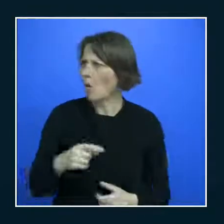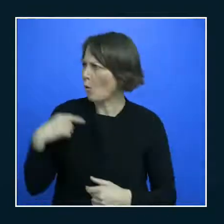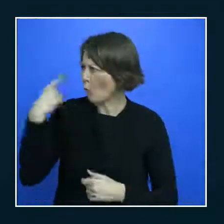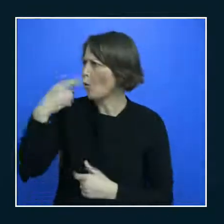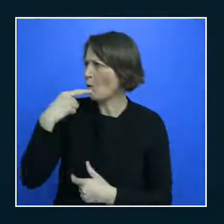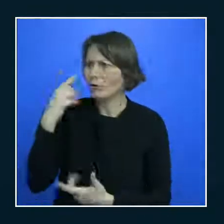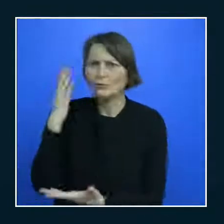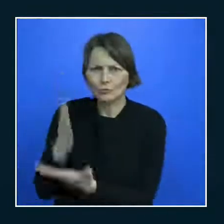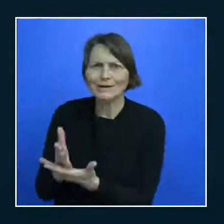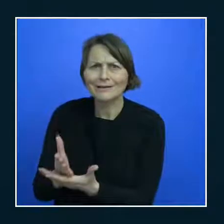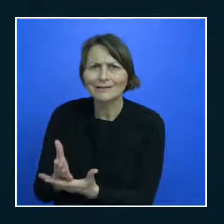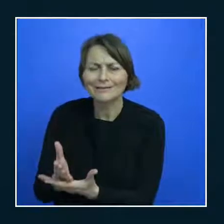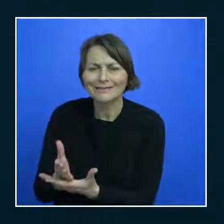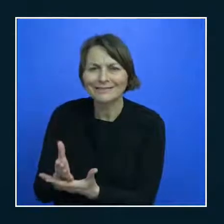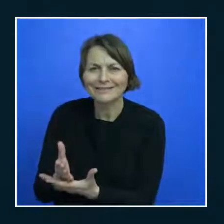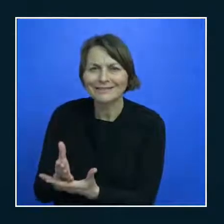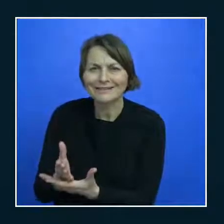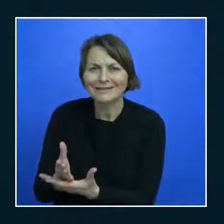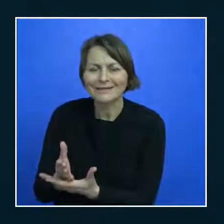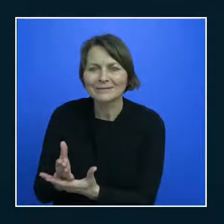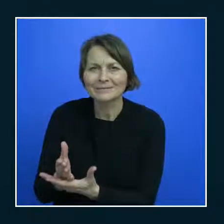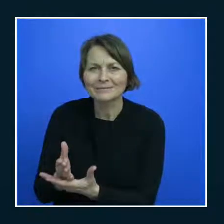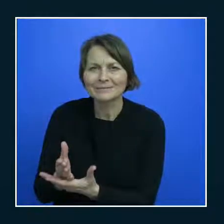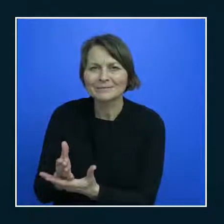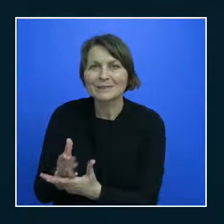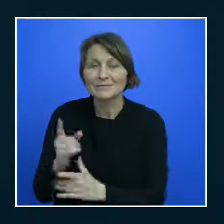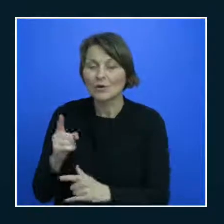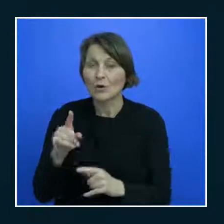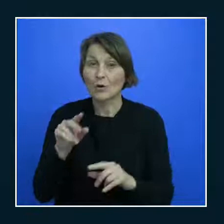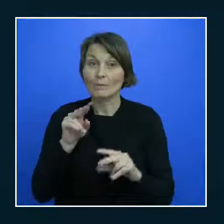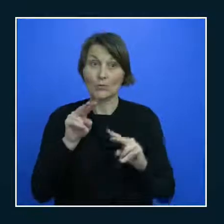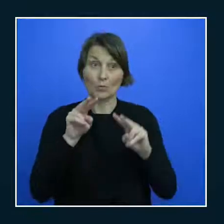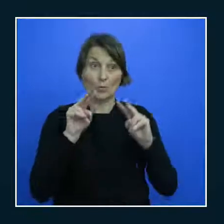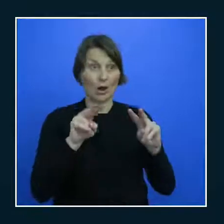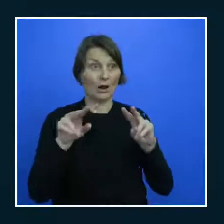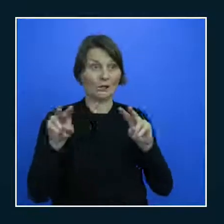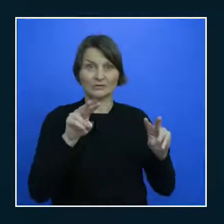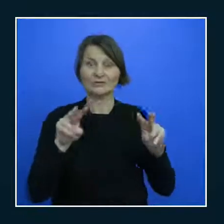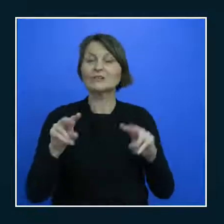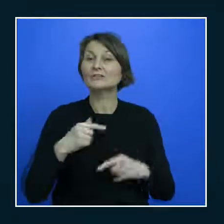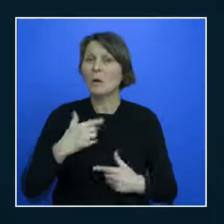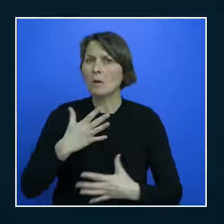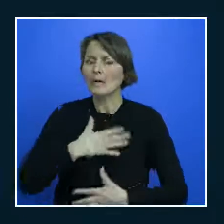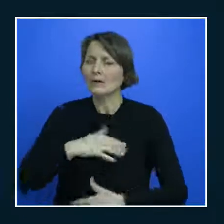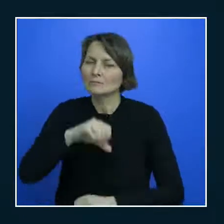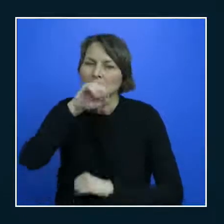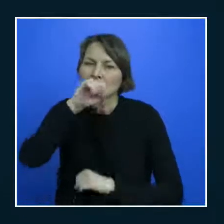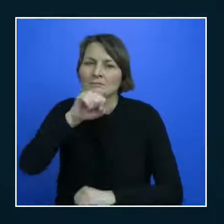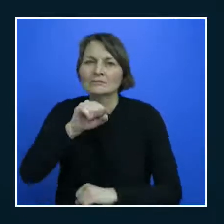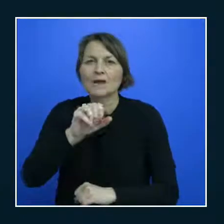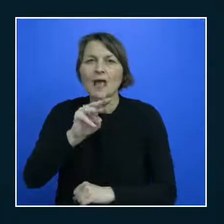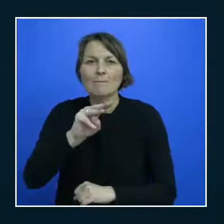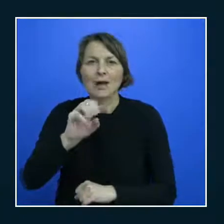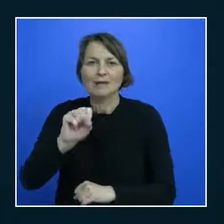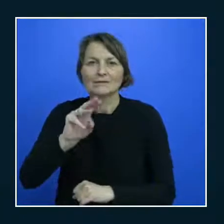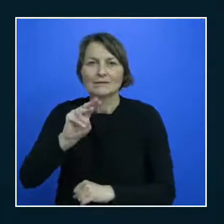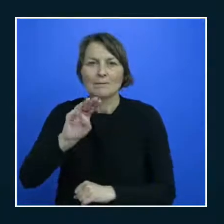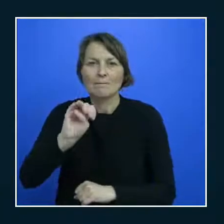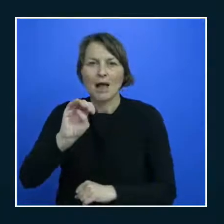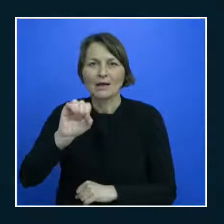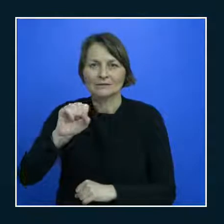know, or to beam people up? And so that's the thing that I've found super exciting about Mesh. And I know like the end